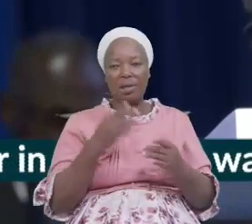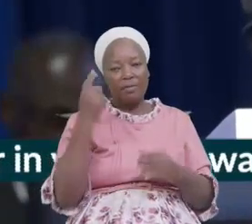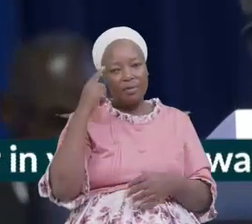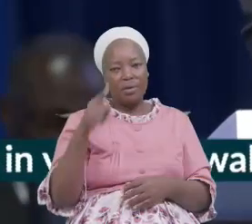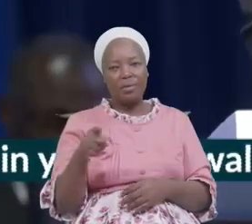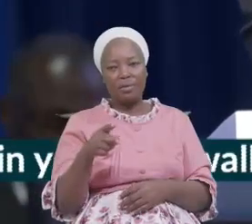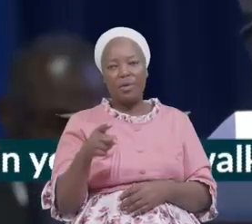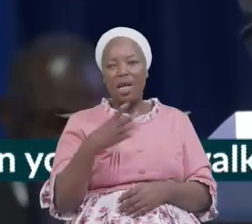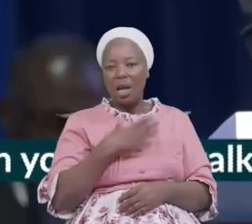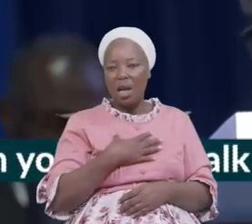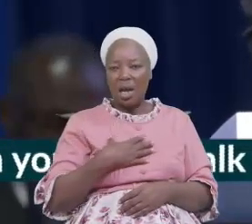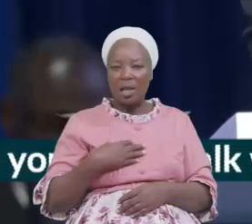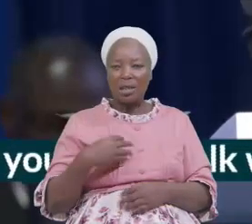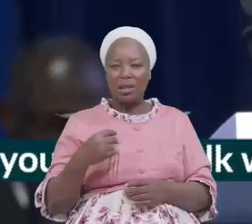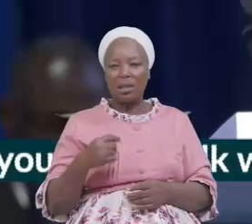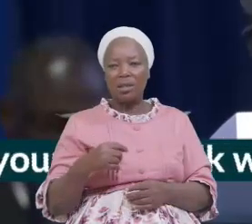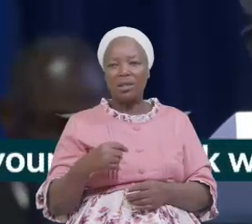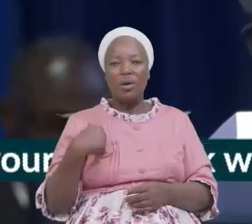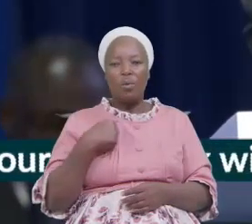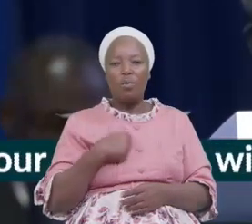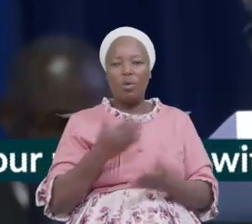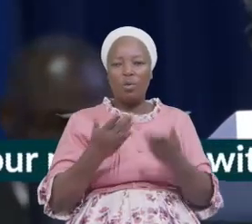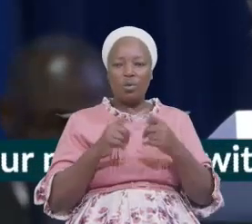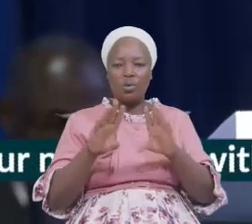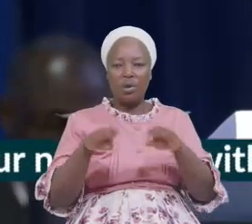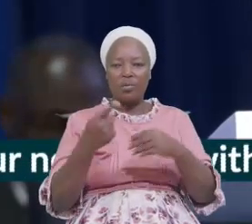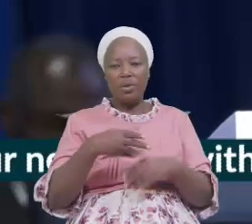And we want to give you the best